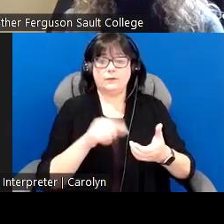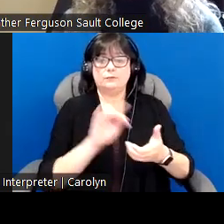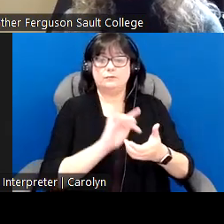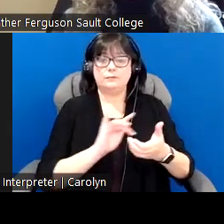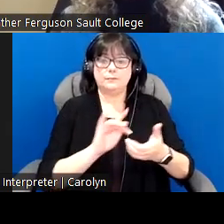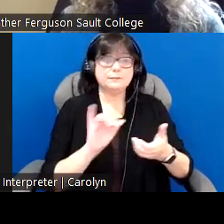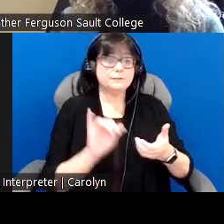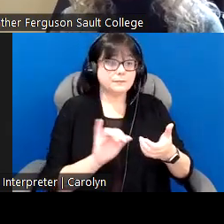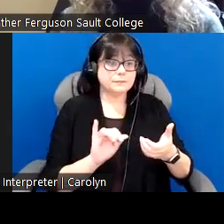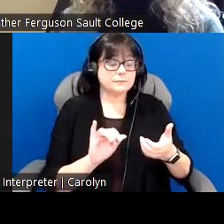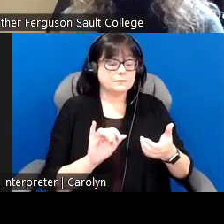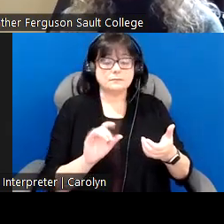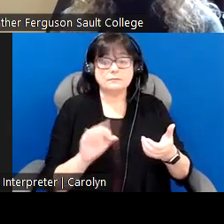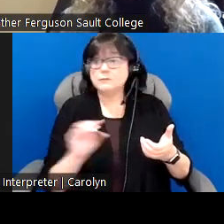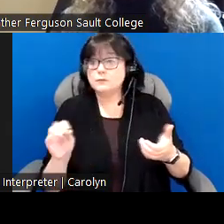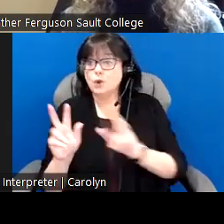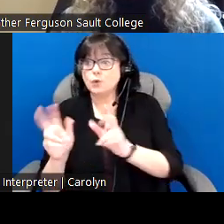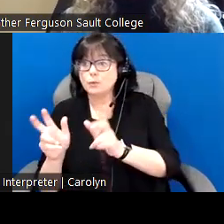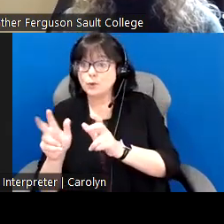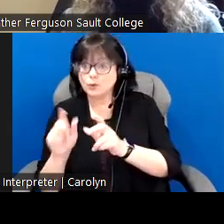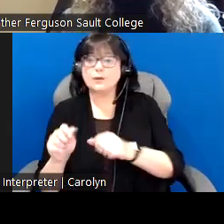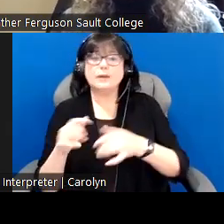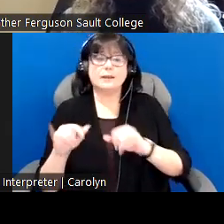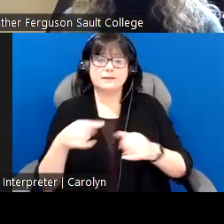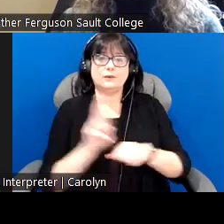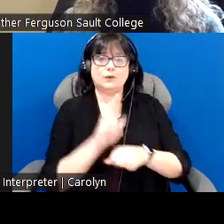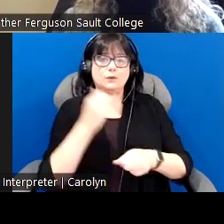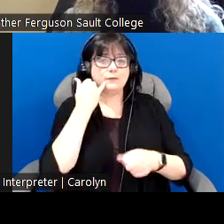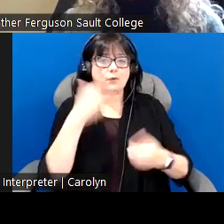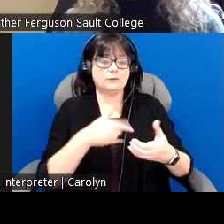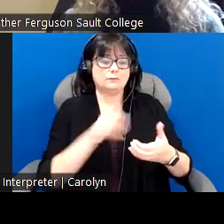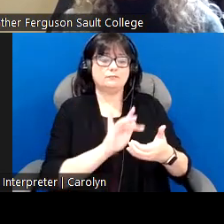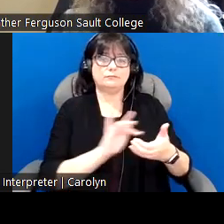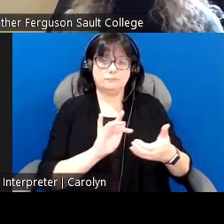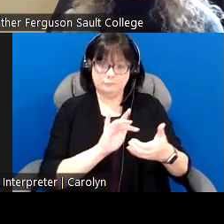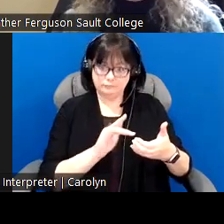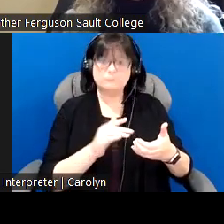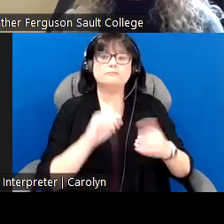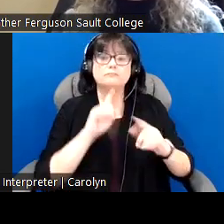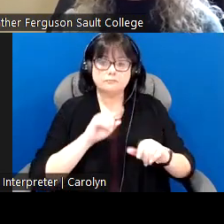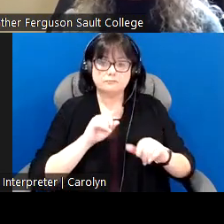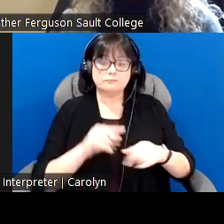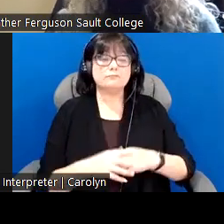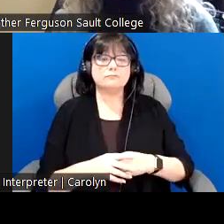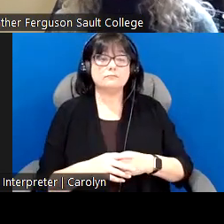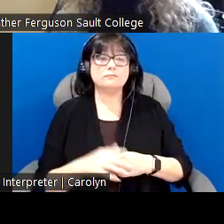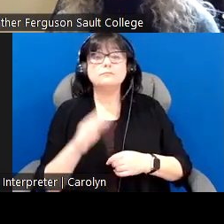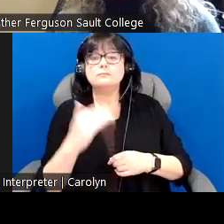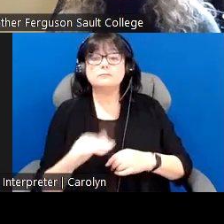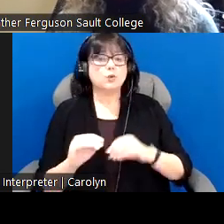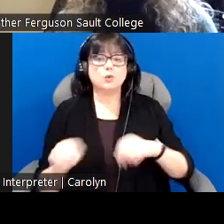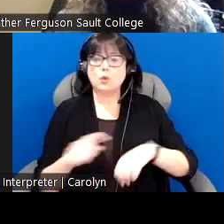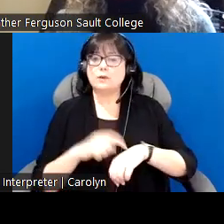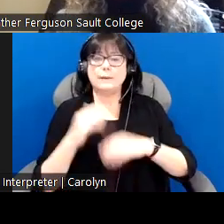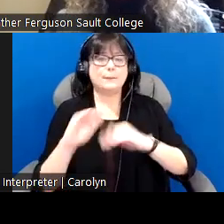a computer, they can still at least do the assessment through a smartphone. And it is not timed. That was one of the things that was